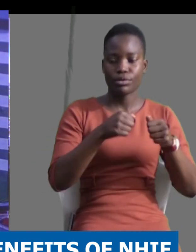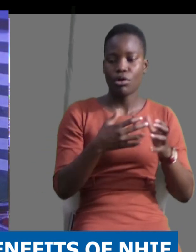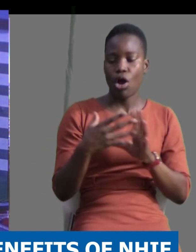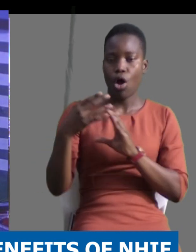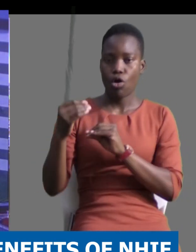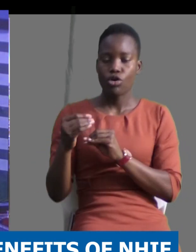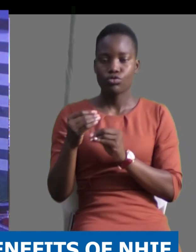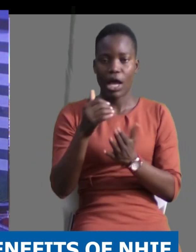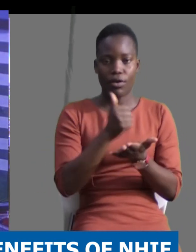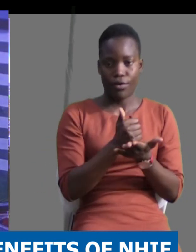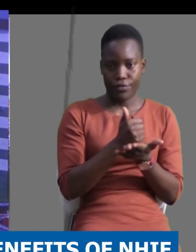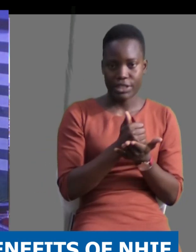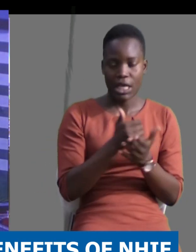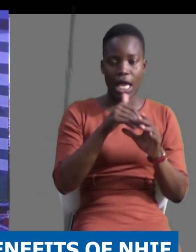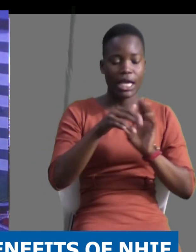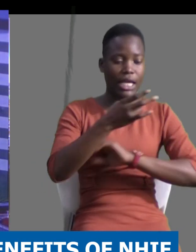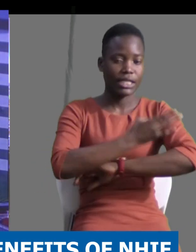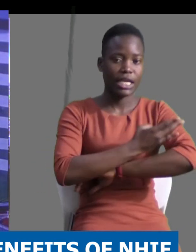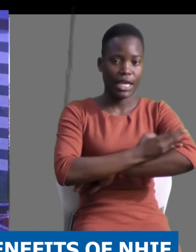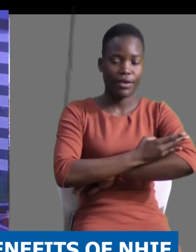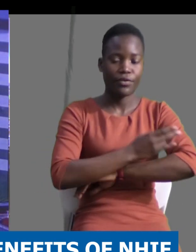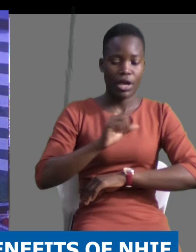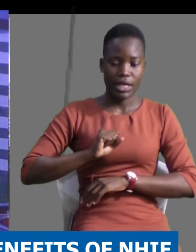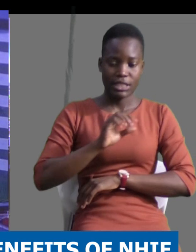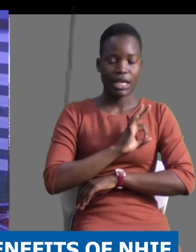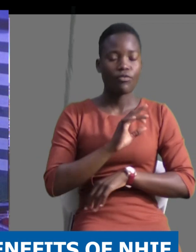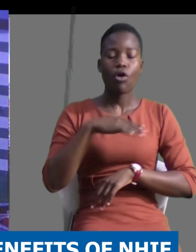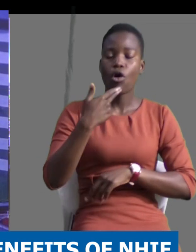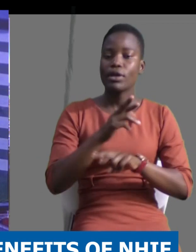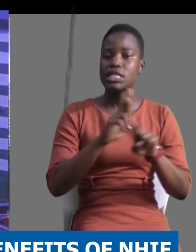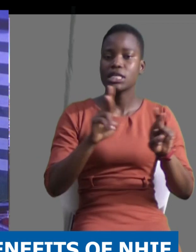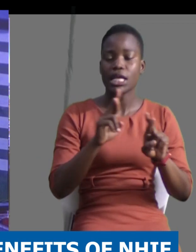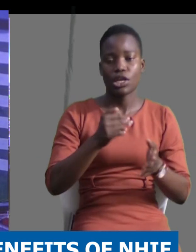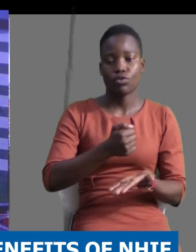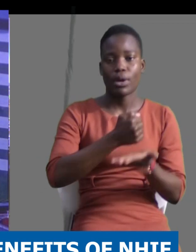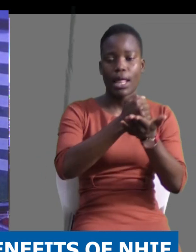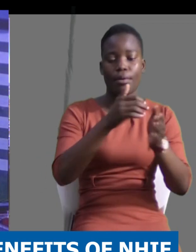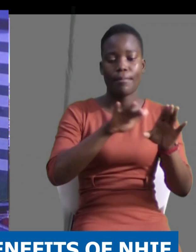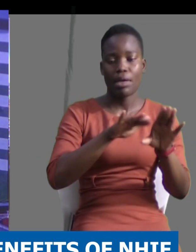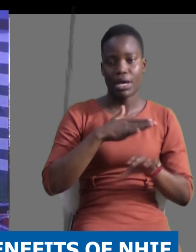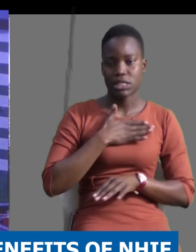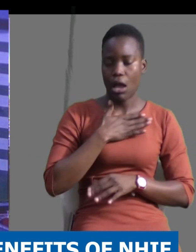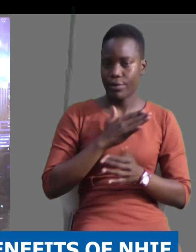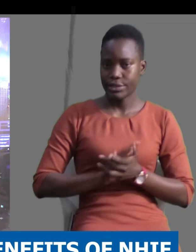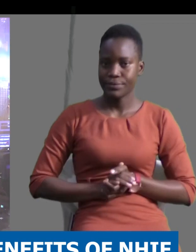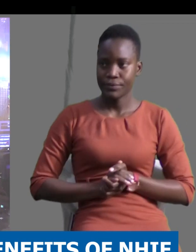be able to go to a satellite office still within NHIF, with NHIF staff always ready to attend to our